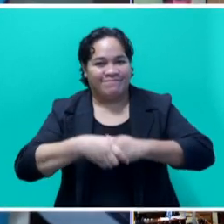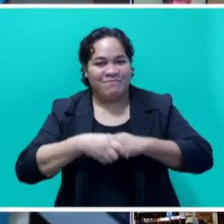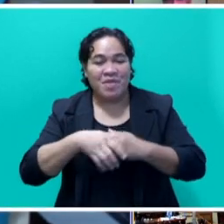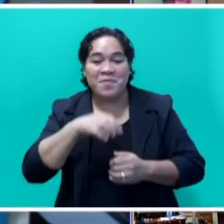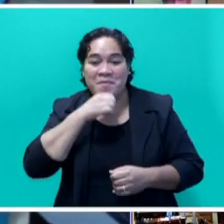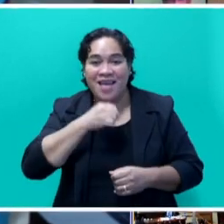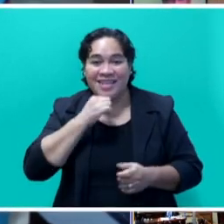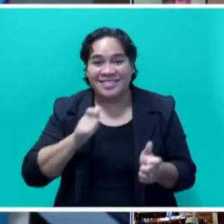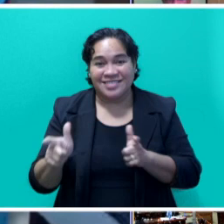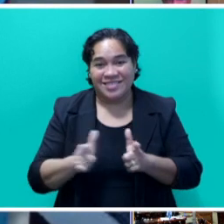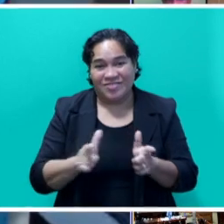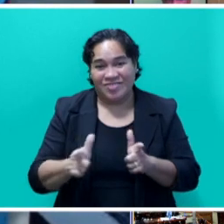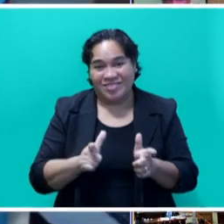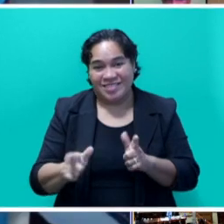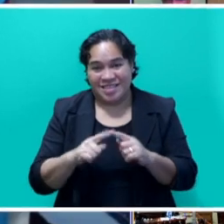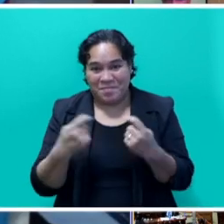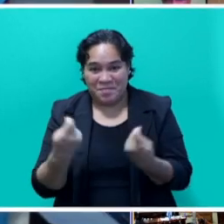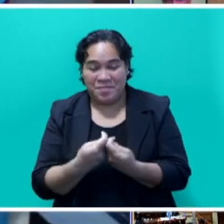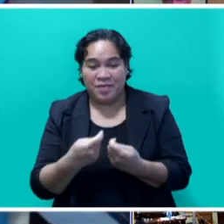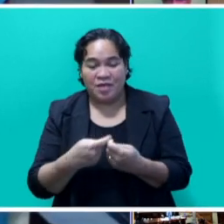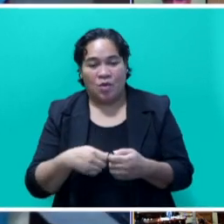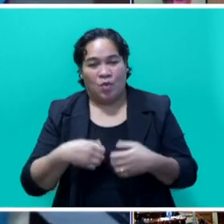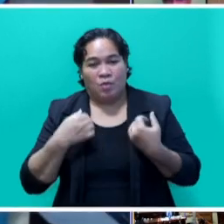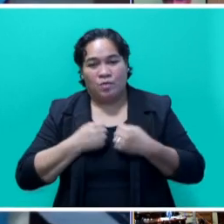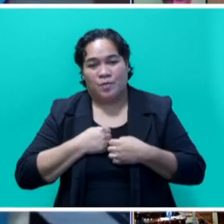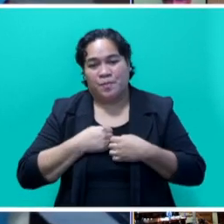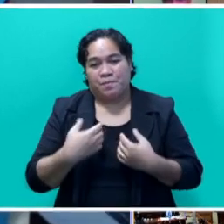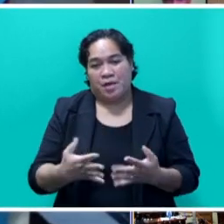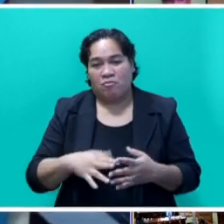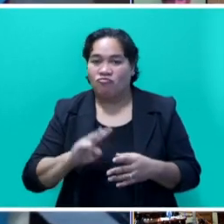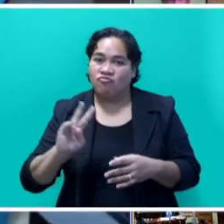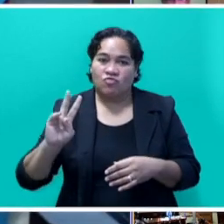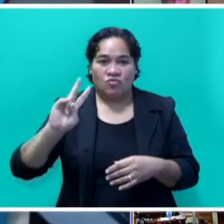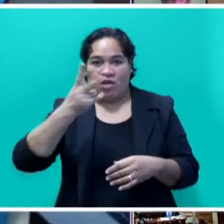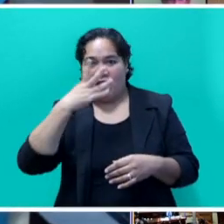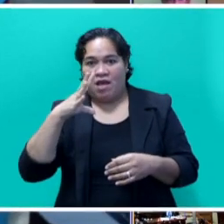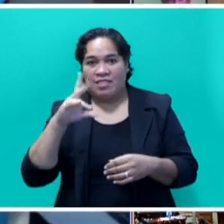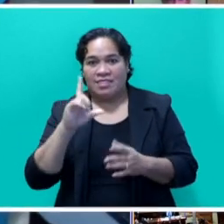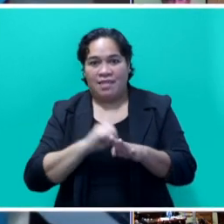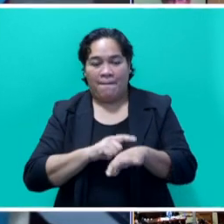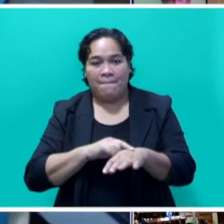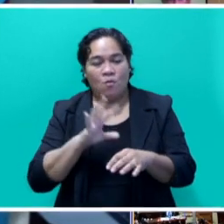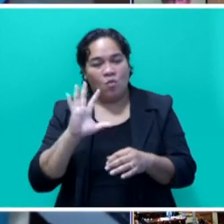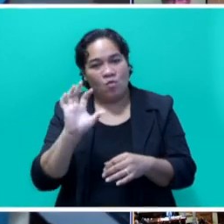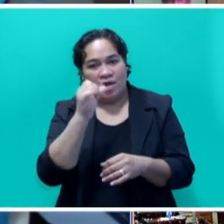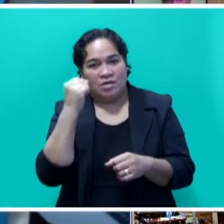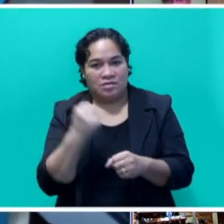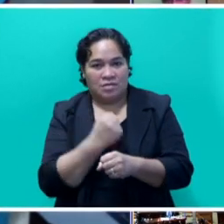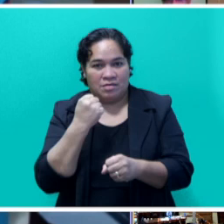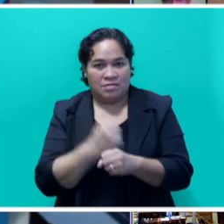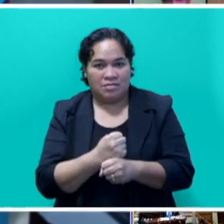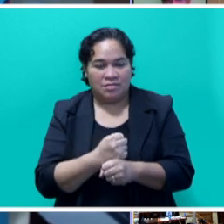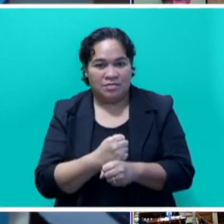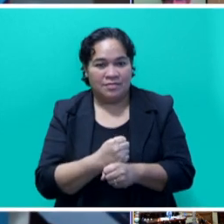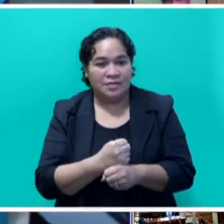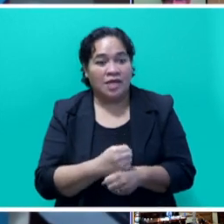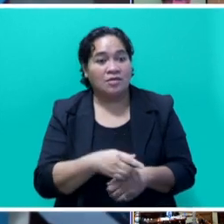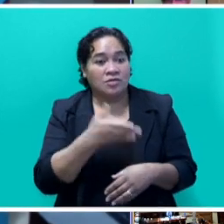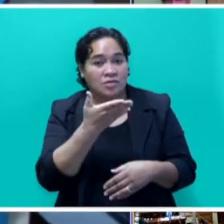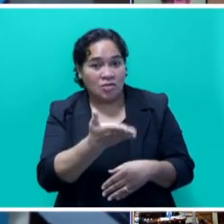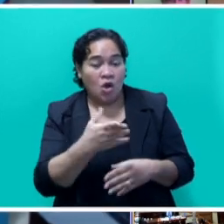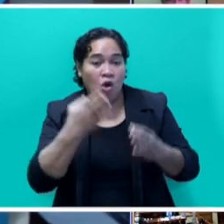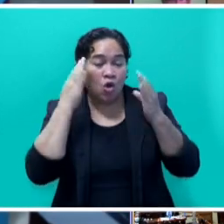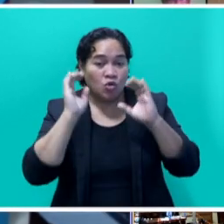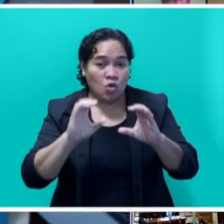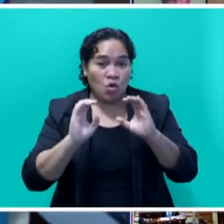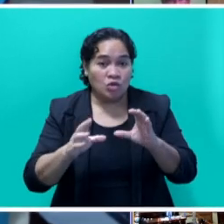rugby team on their incredible run to their 2nd Olympic gold medal. Coach Baiba was tasked